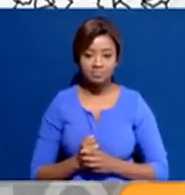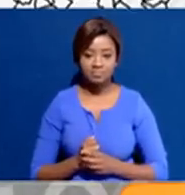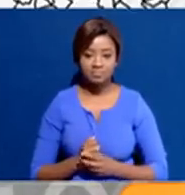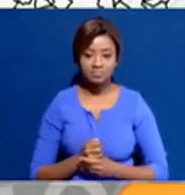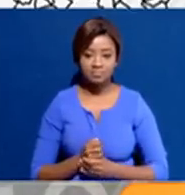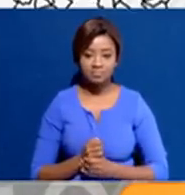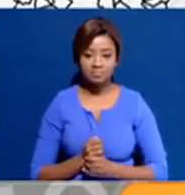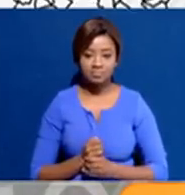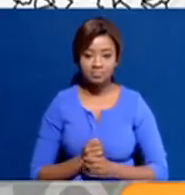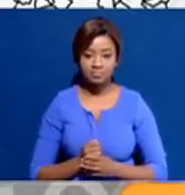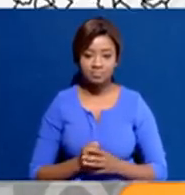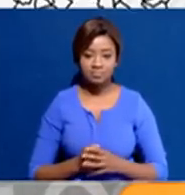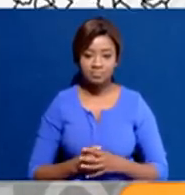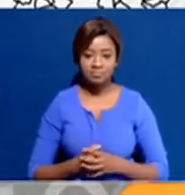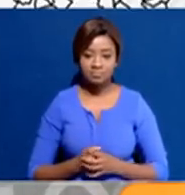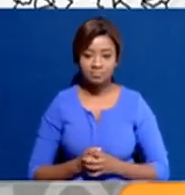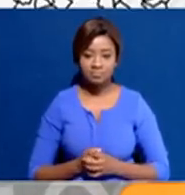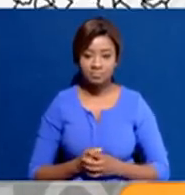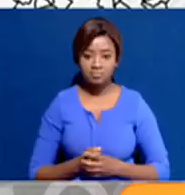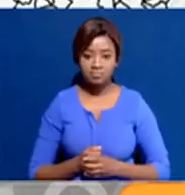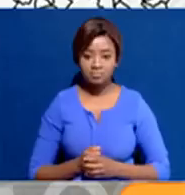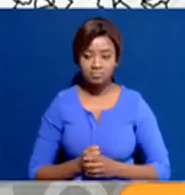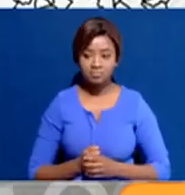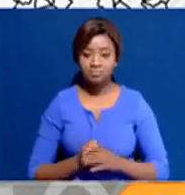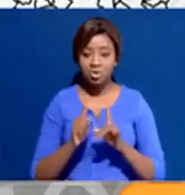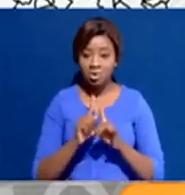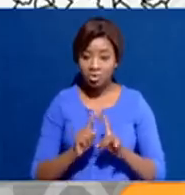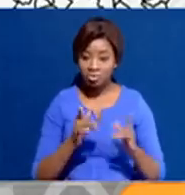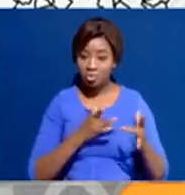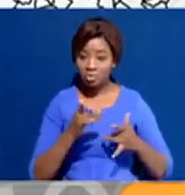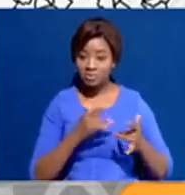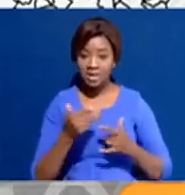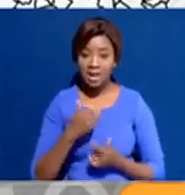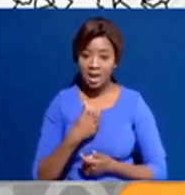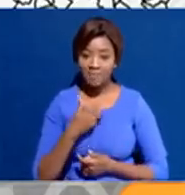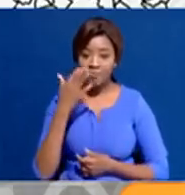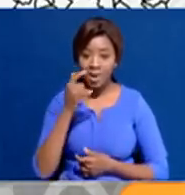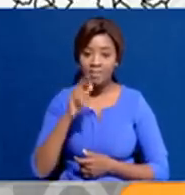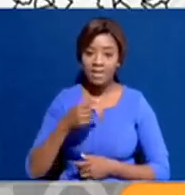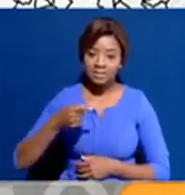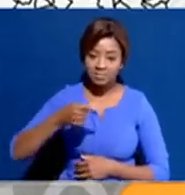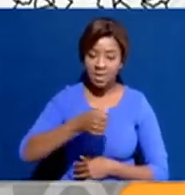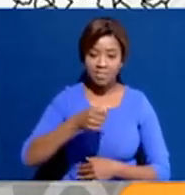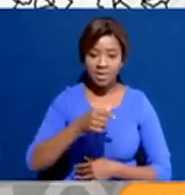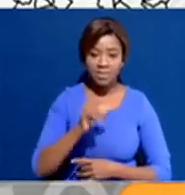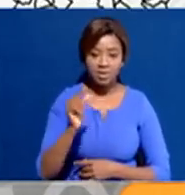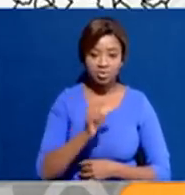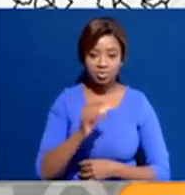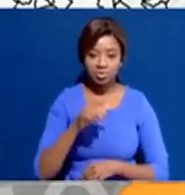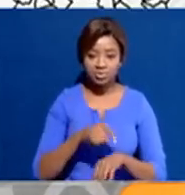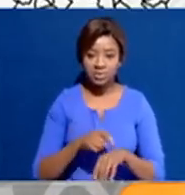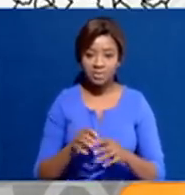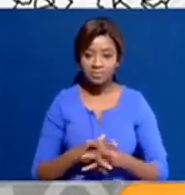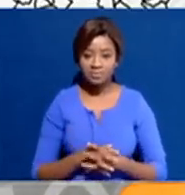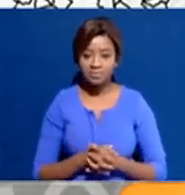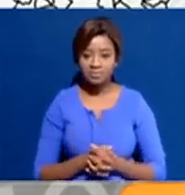shillings. Domestic debts are also a concern with their short maturity period. So far, the government owes 4.42